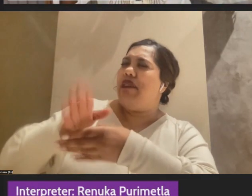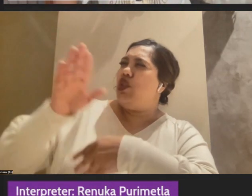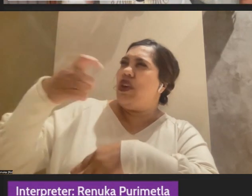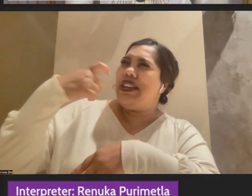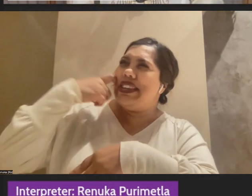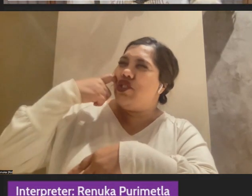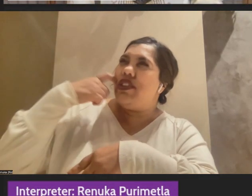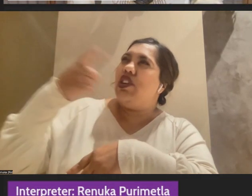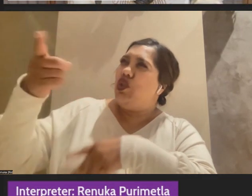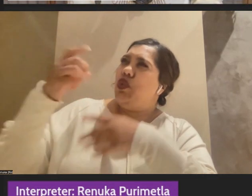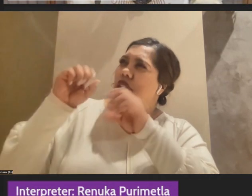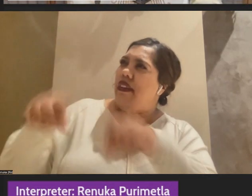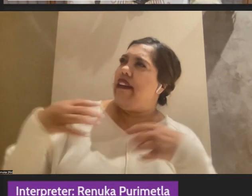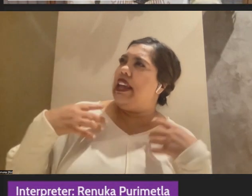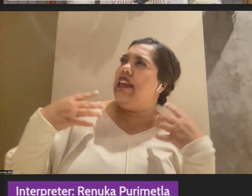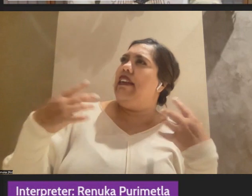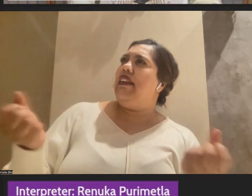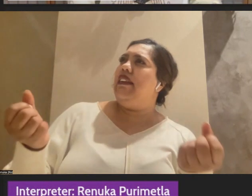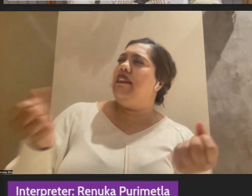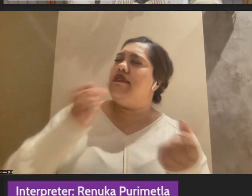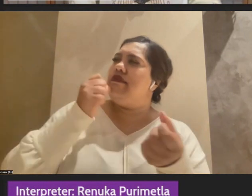can heal from it?